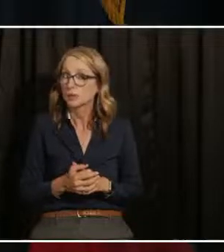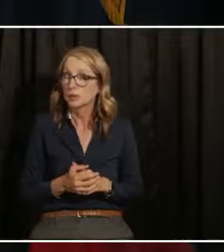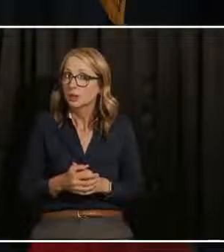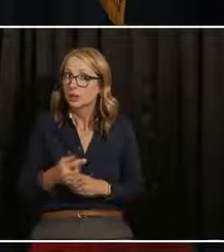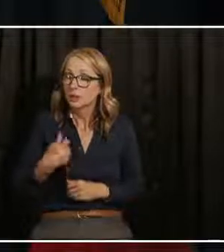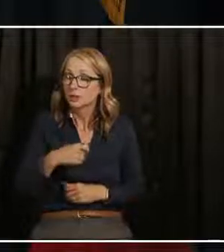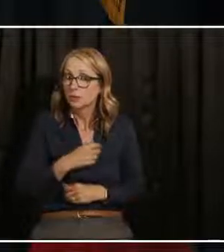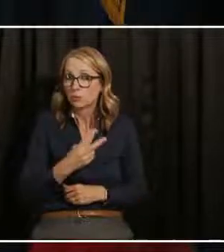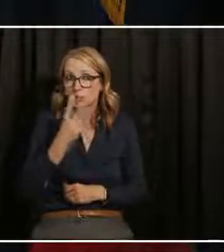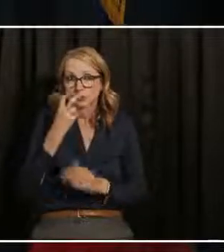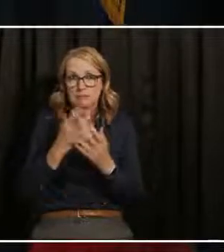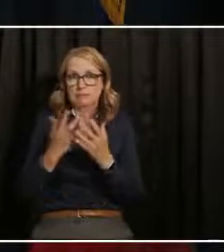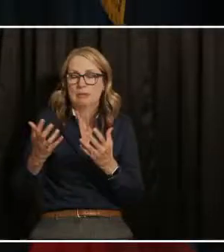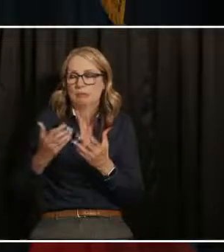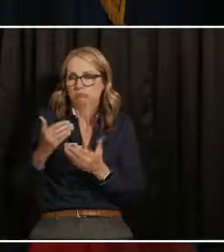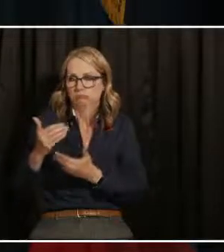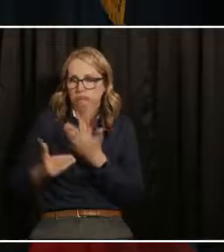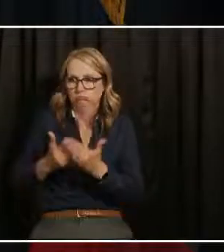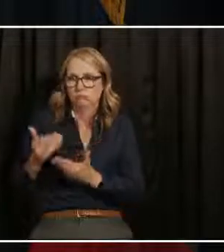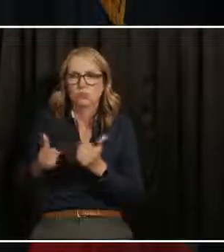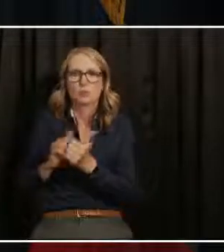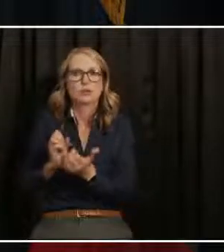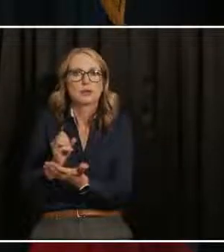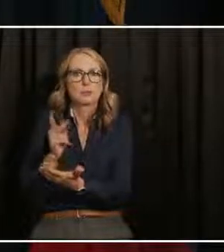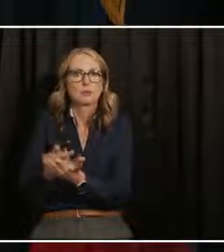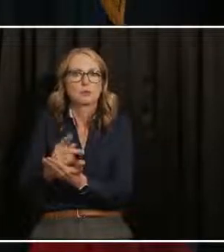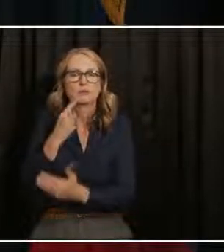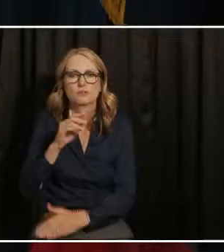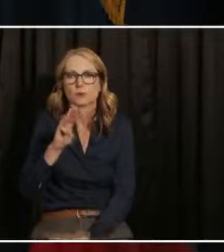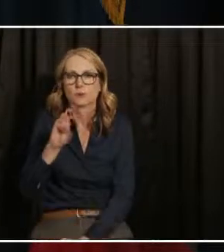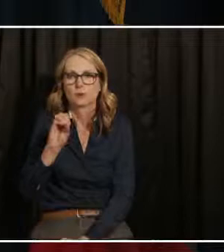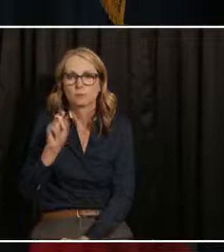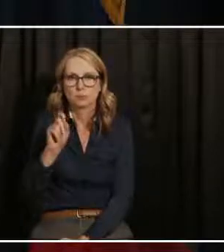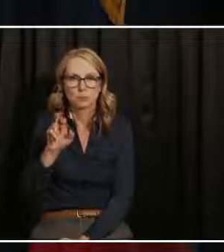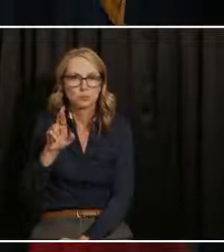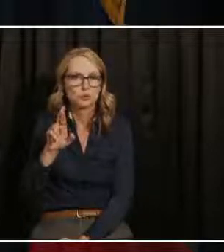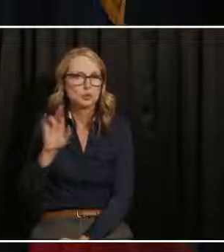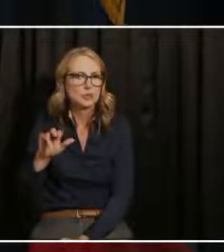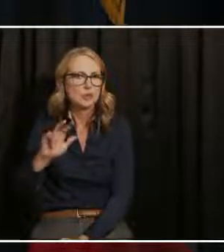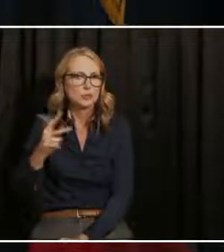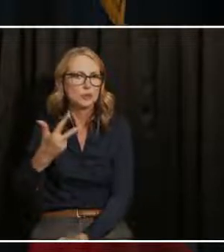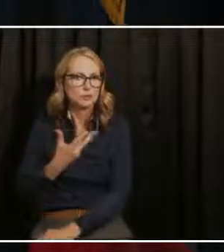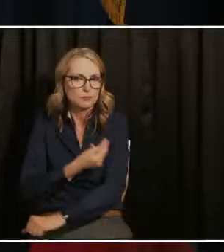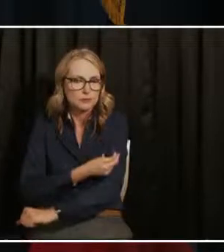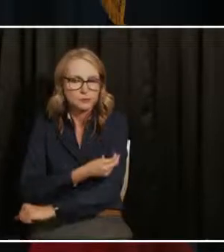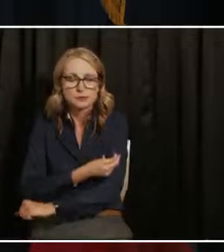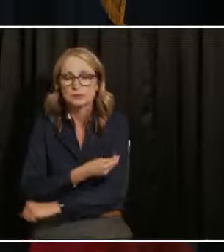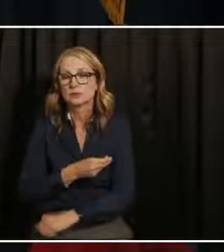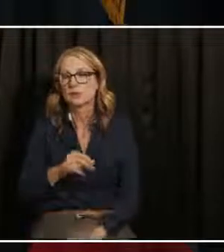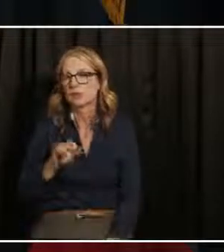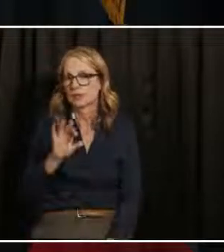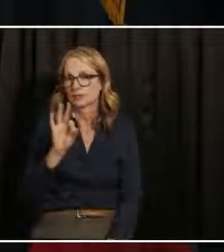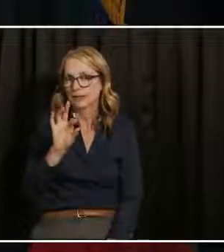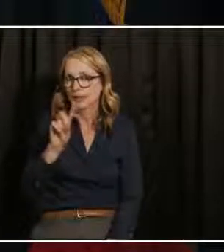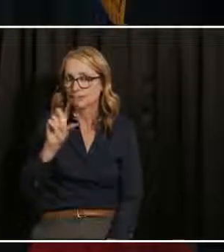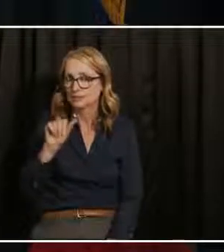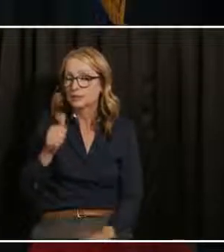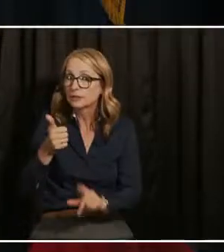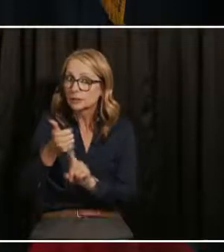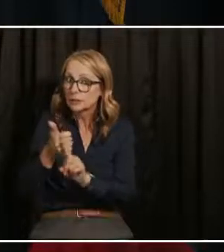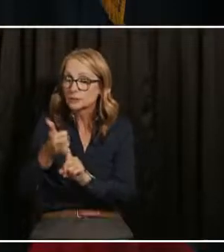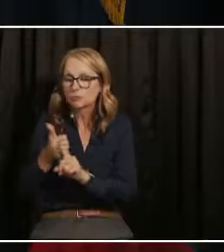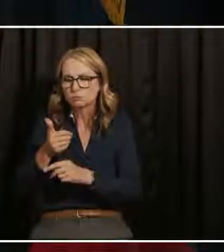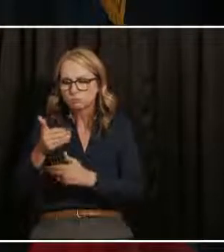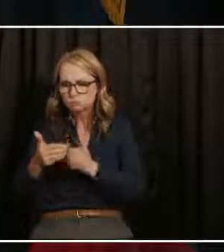on the approval around boosters, which is a third dose of the vaccine. The FDA took an important step forward with